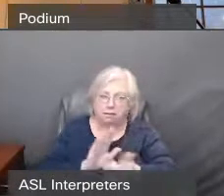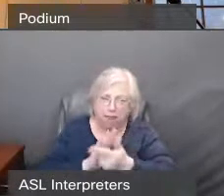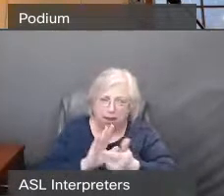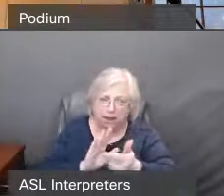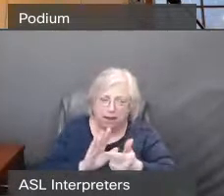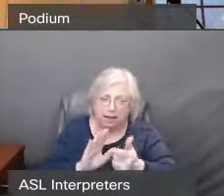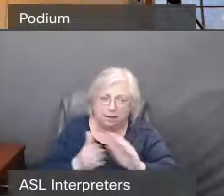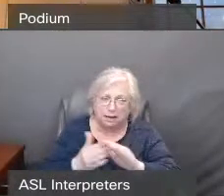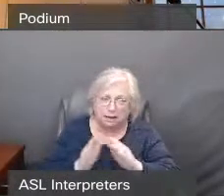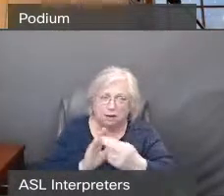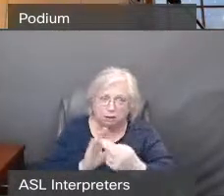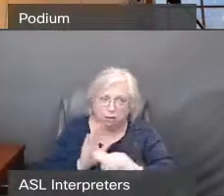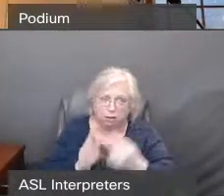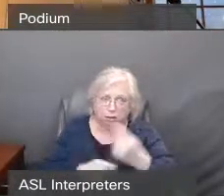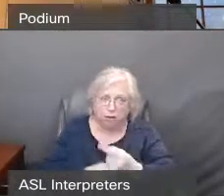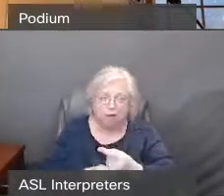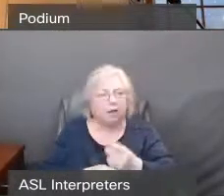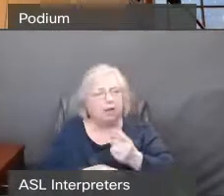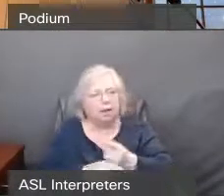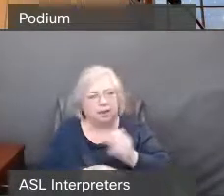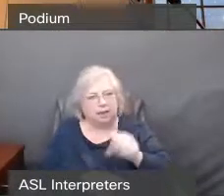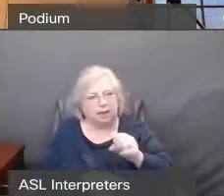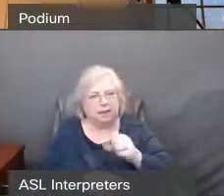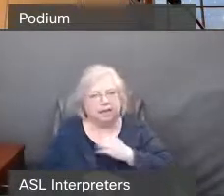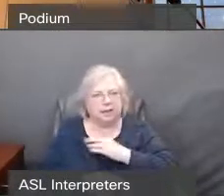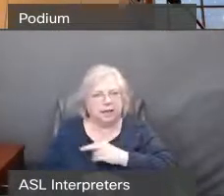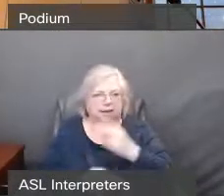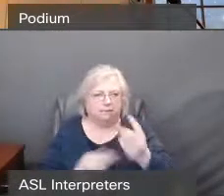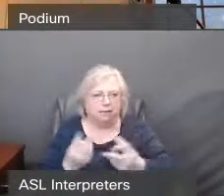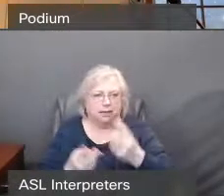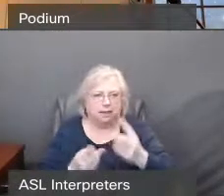Yes, that is correct. The staff